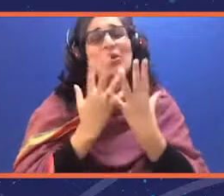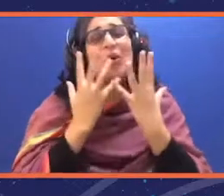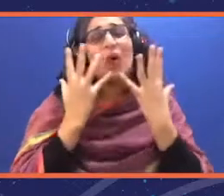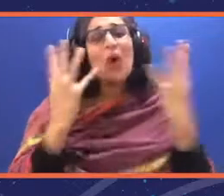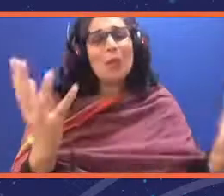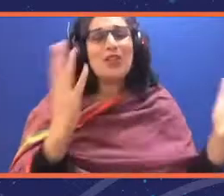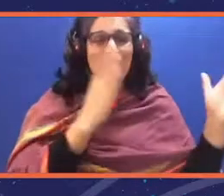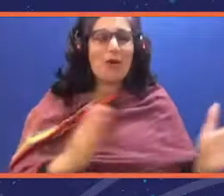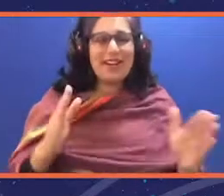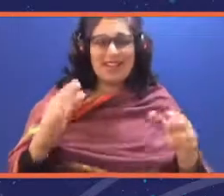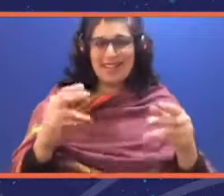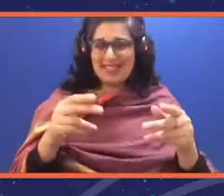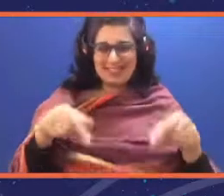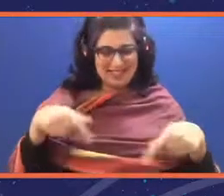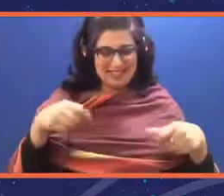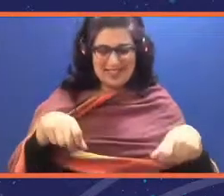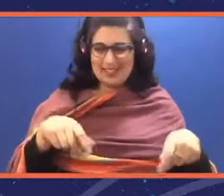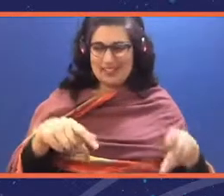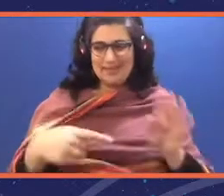space.